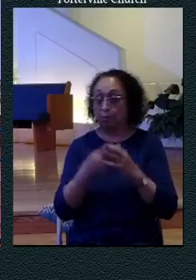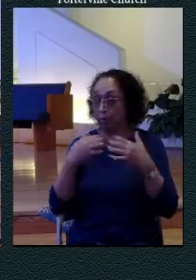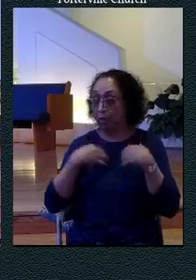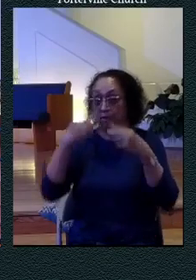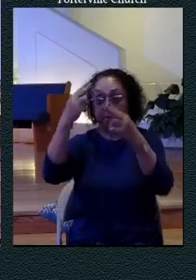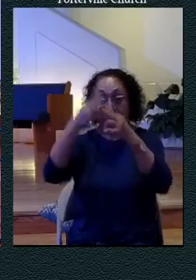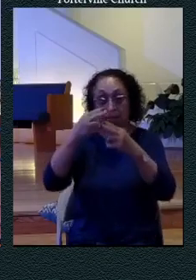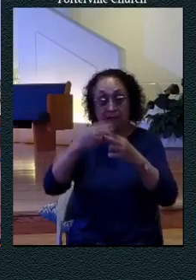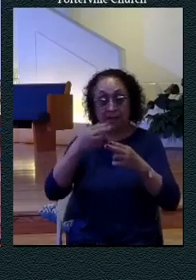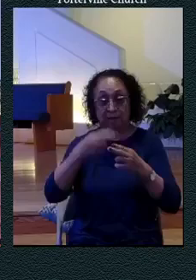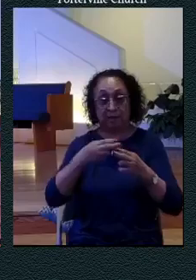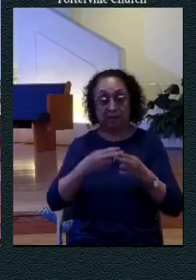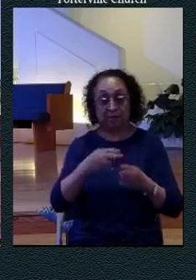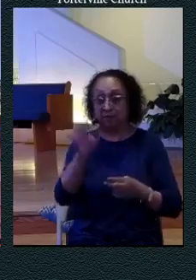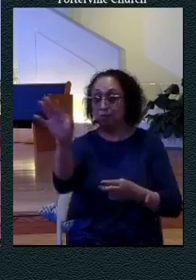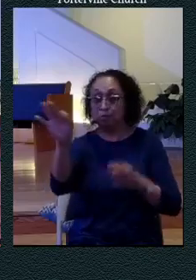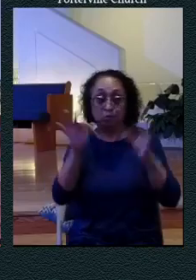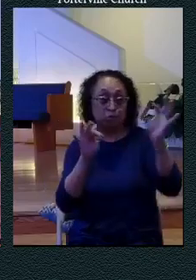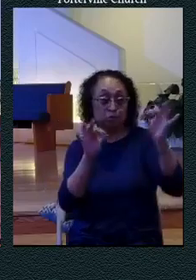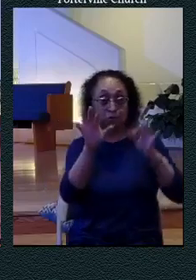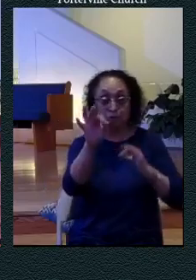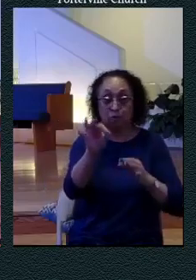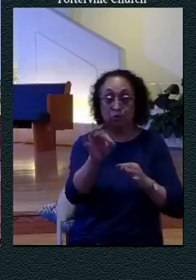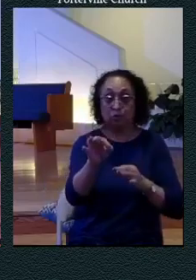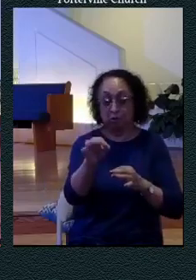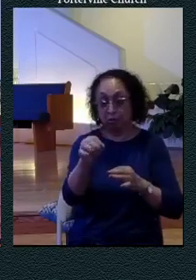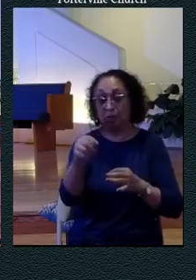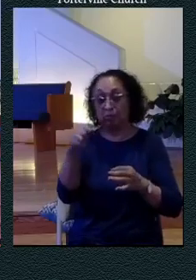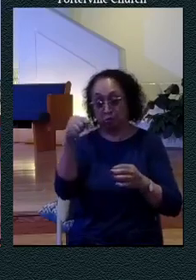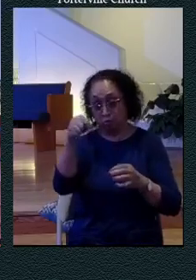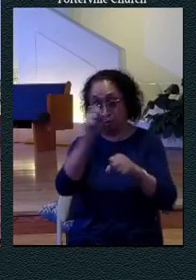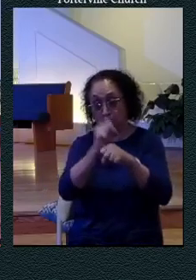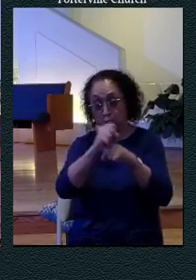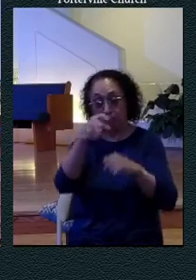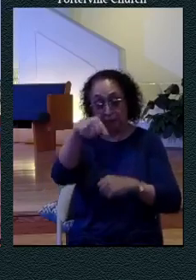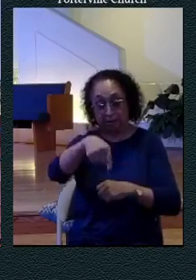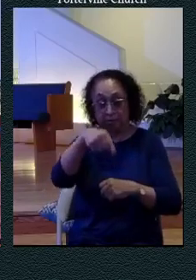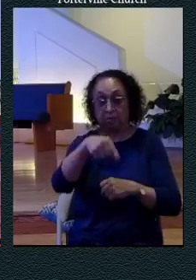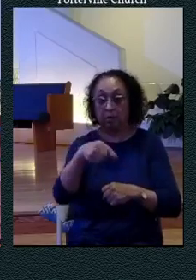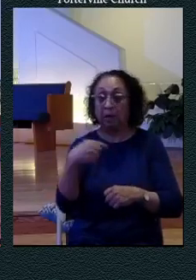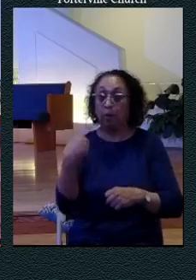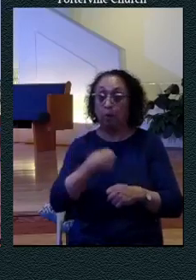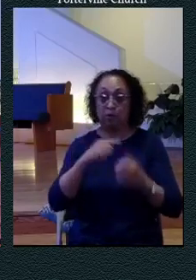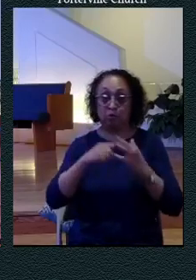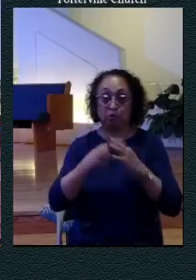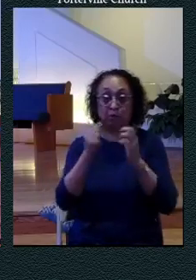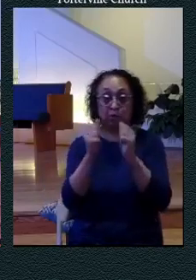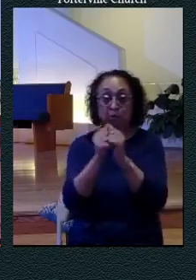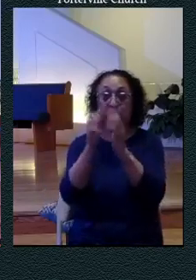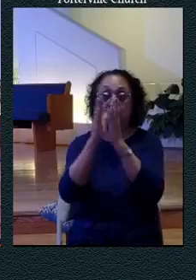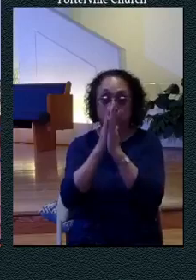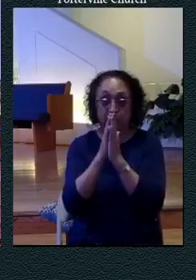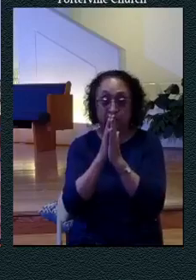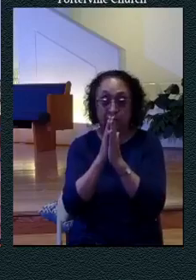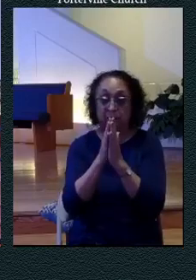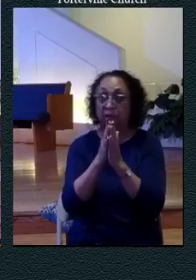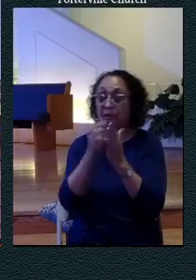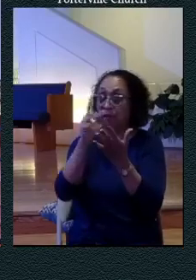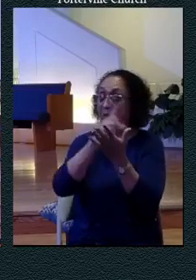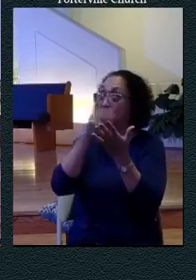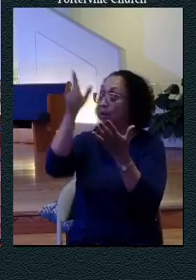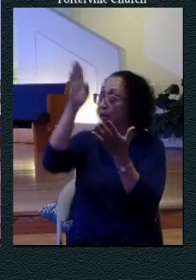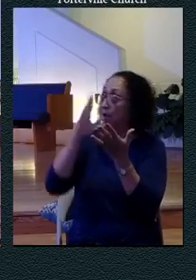and trying to plug people into slots. We're spending time on our knees saying, God, who are you calling for this? Who are you calling for